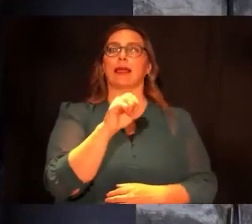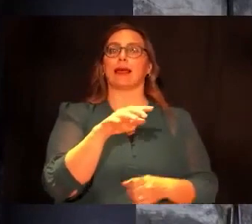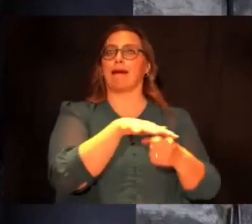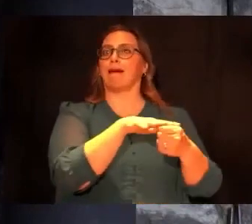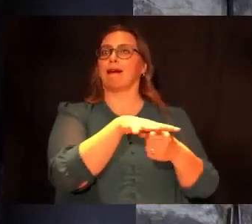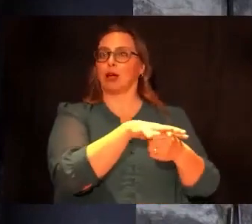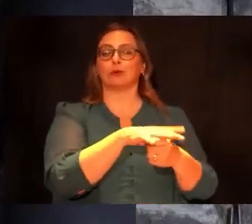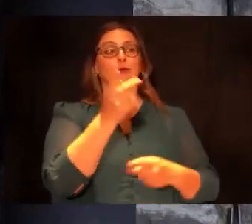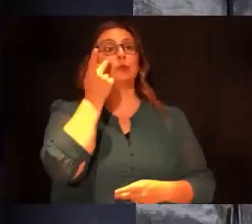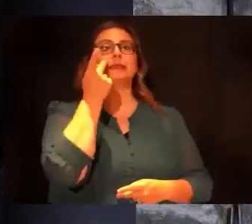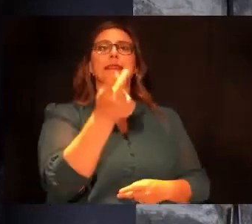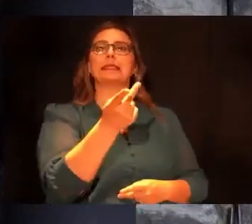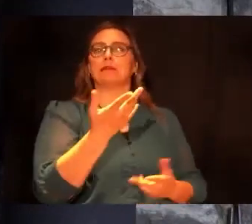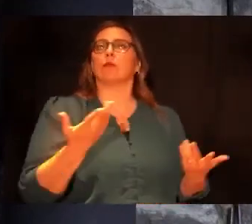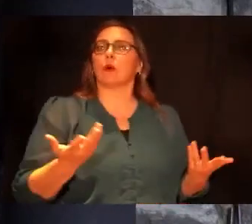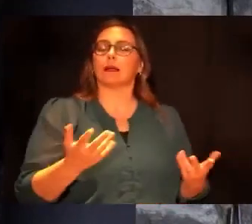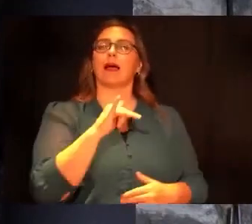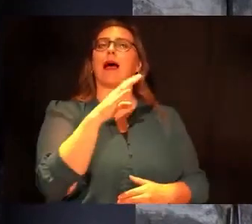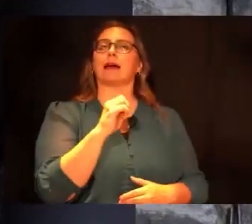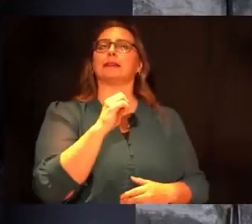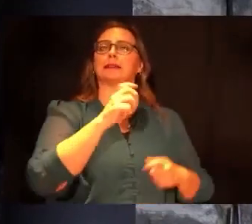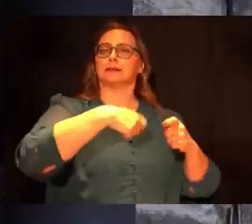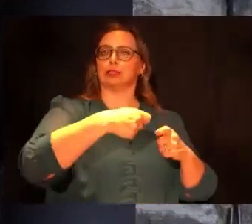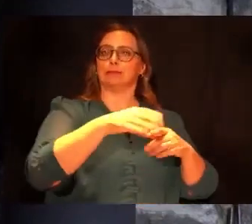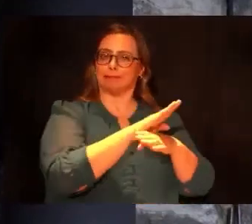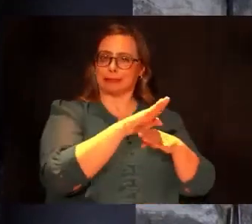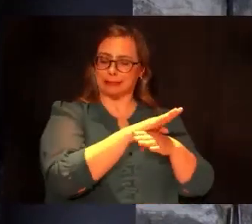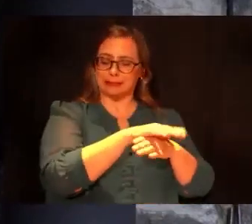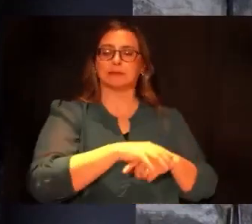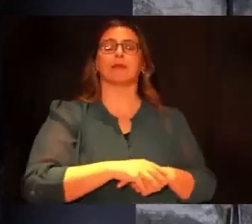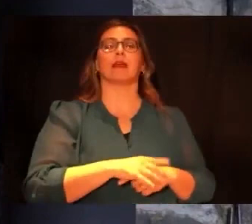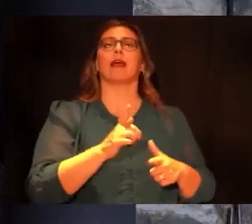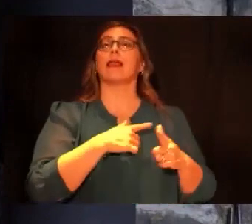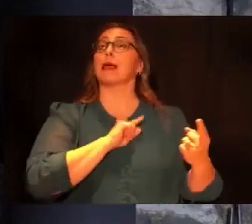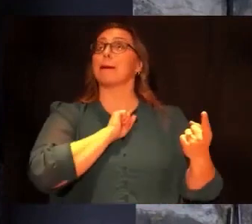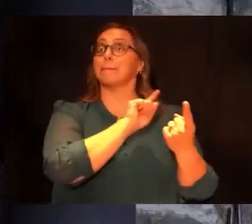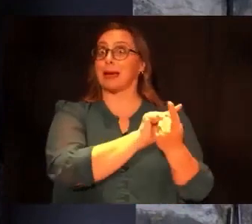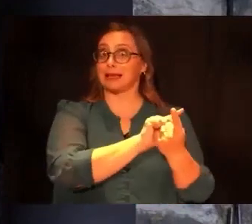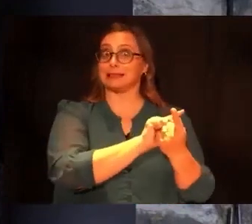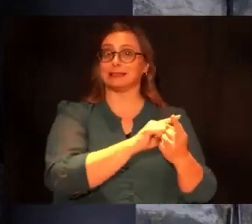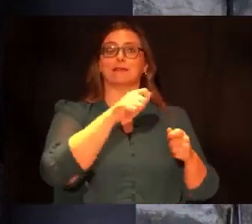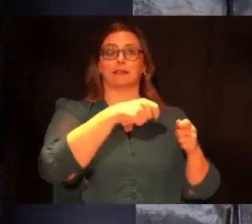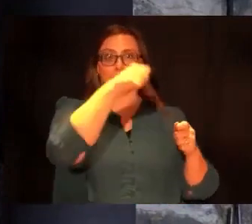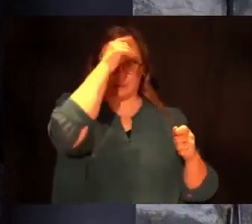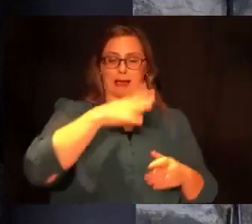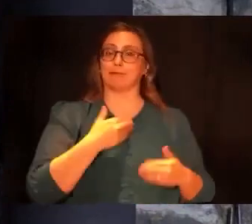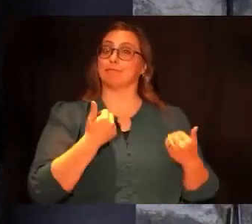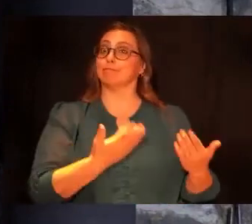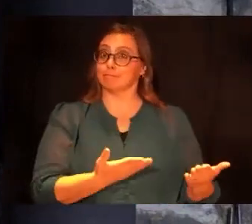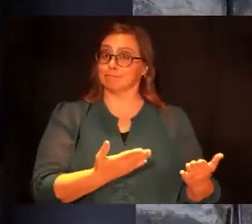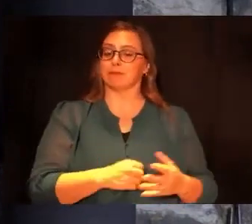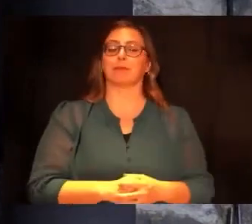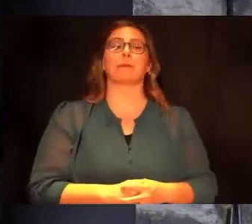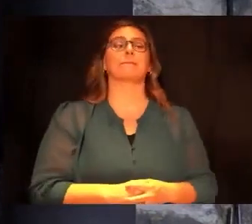me what commercial ice fishing was about. And I met a fisherman. Over a period of 2 or